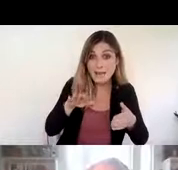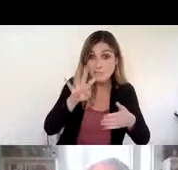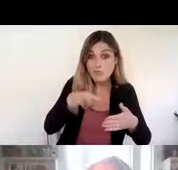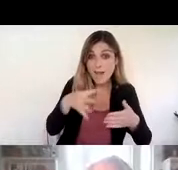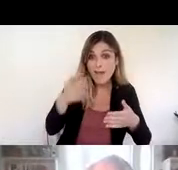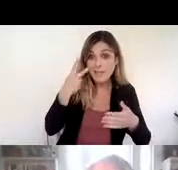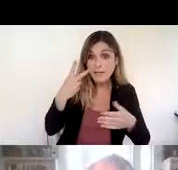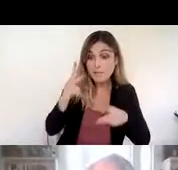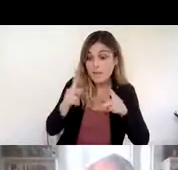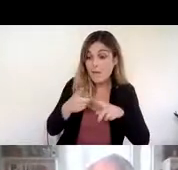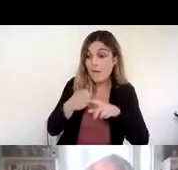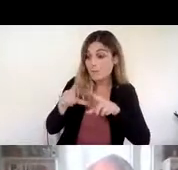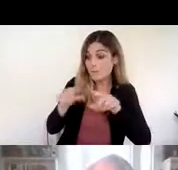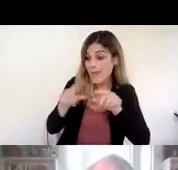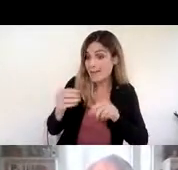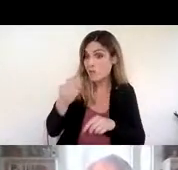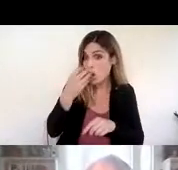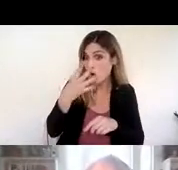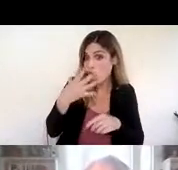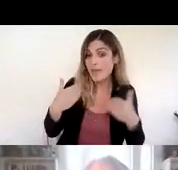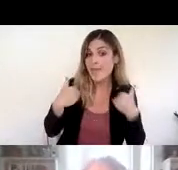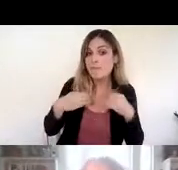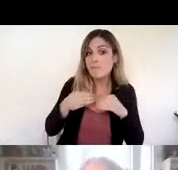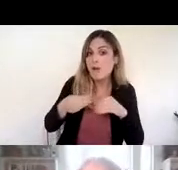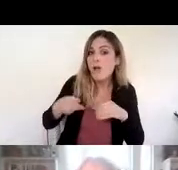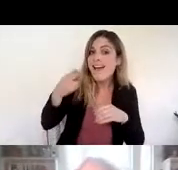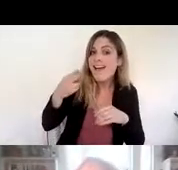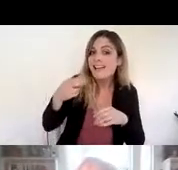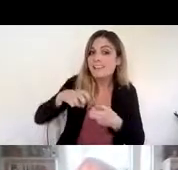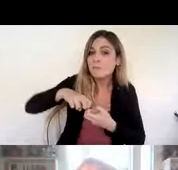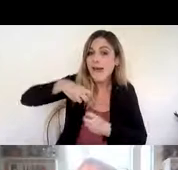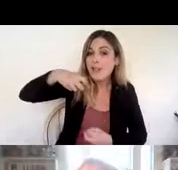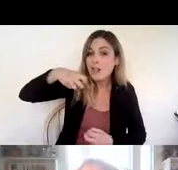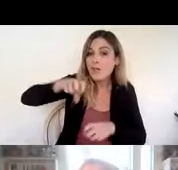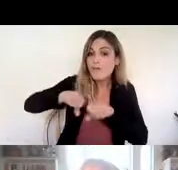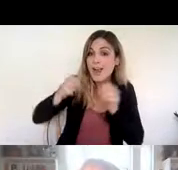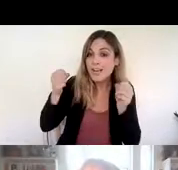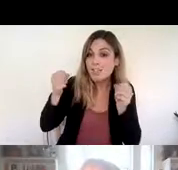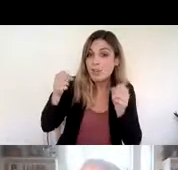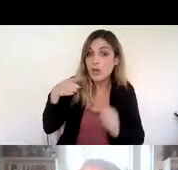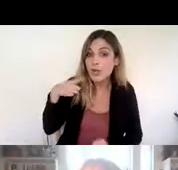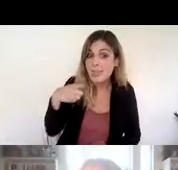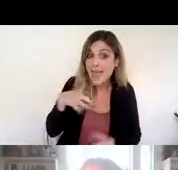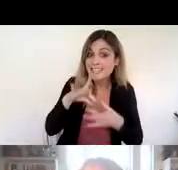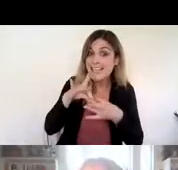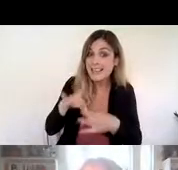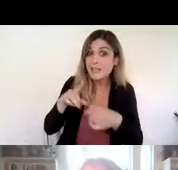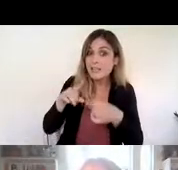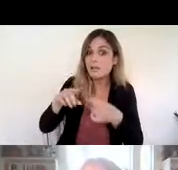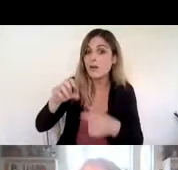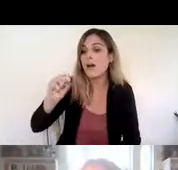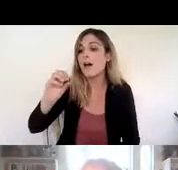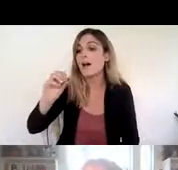from Japan and Hong Kong have higher rates of spinal fractures. Spinal fractures are linked to osteoporosis, while